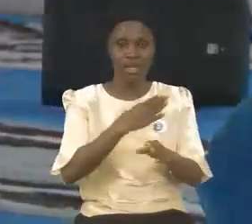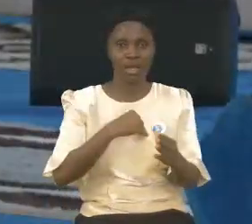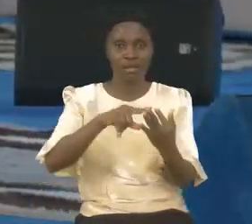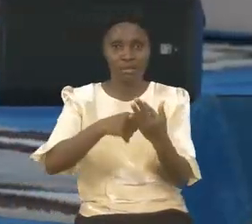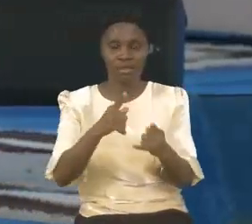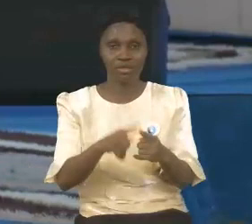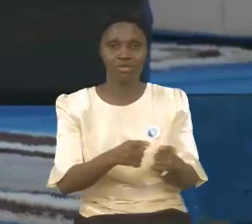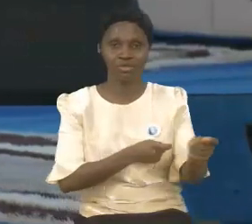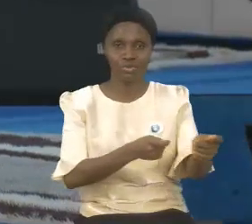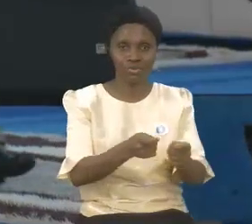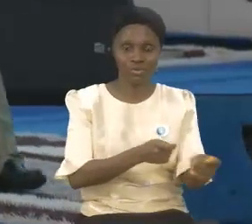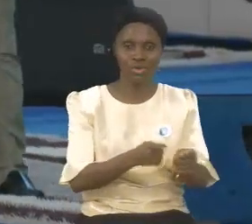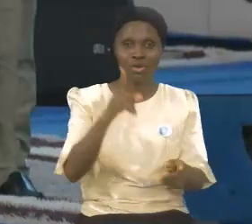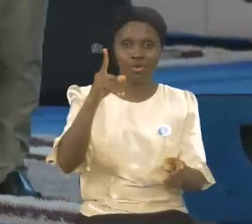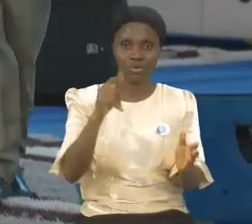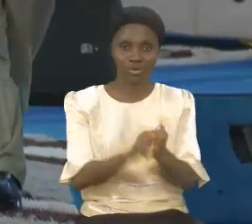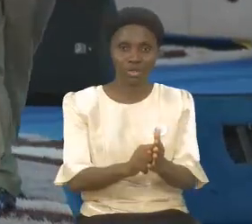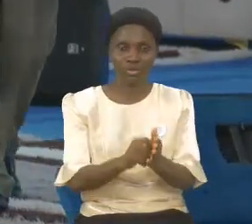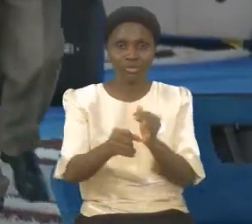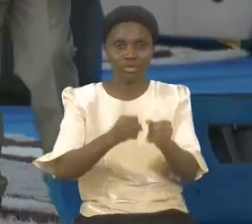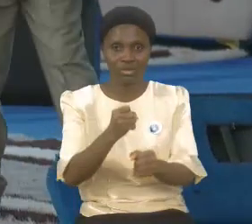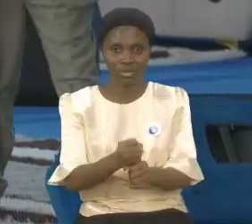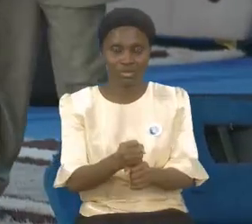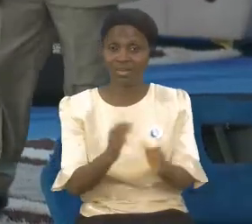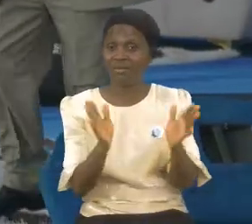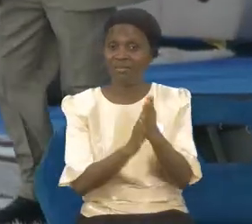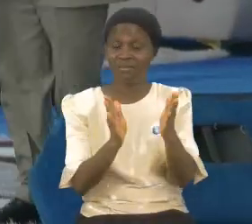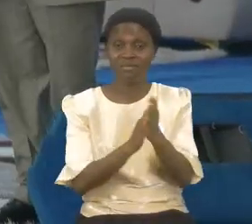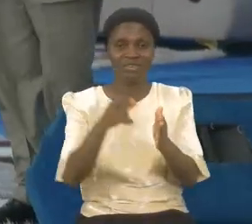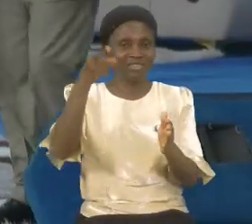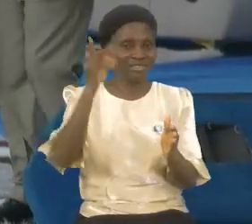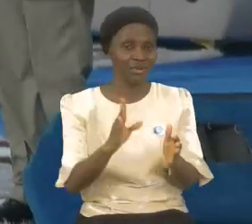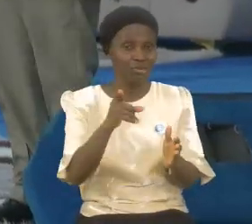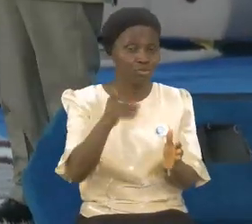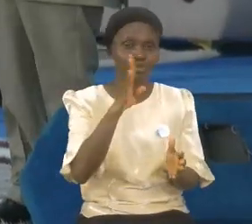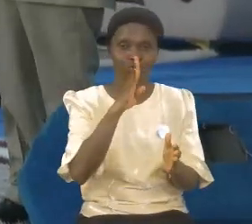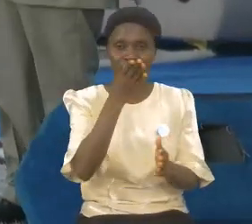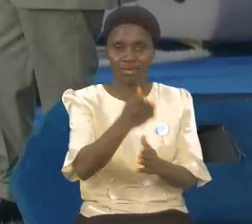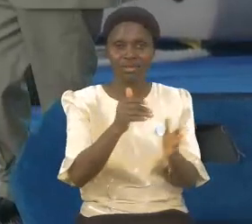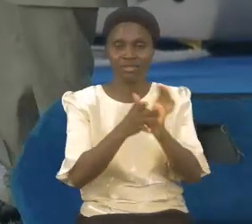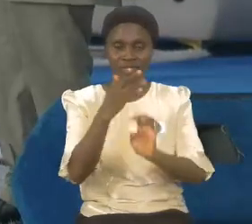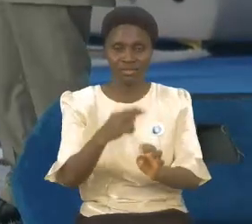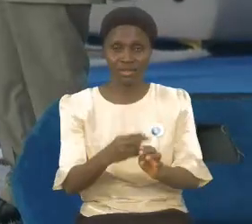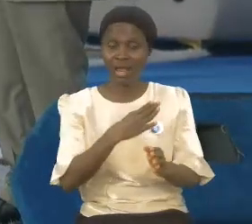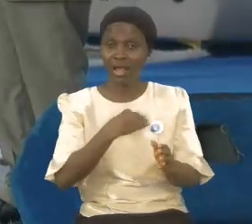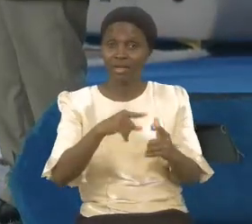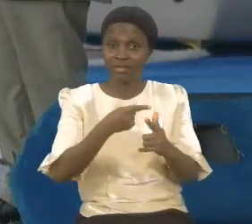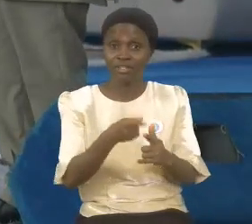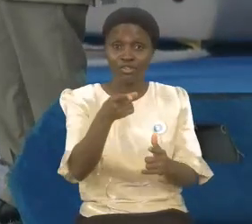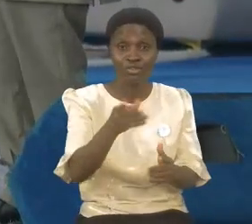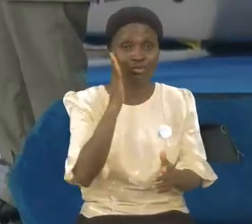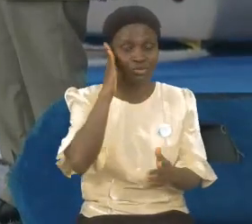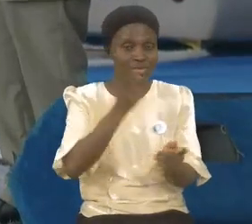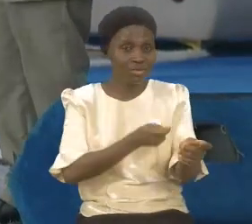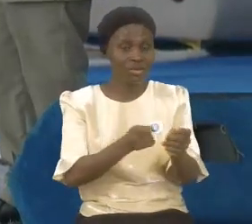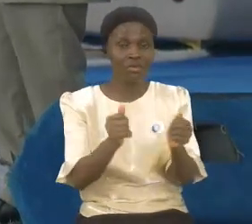reign 1,000 years, and praise God, you'll be there. And then you will reign with Christ